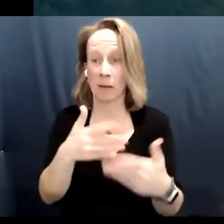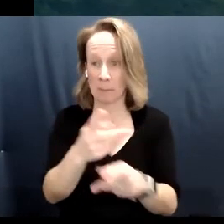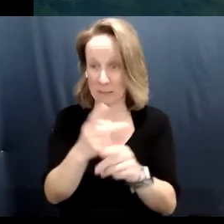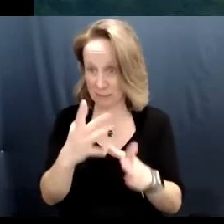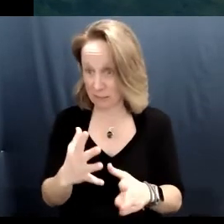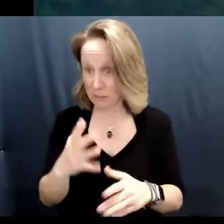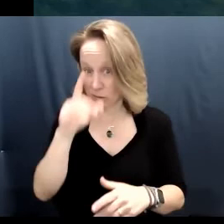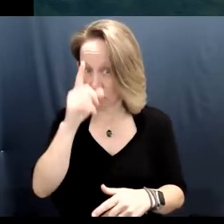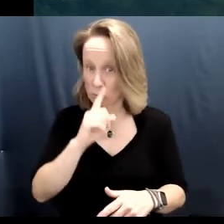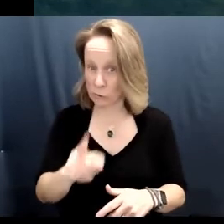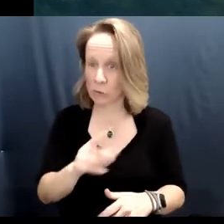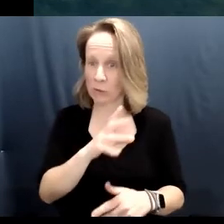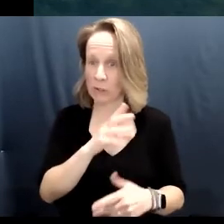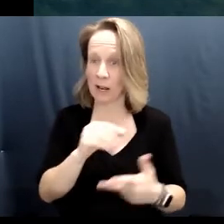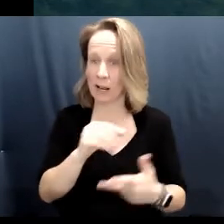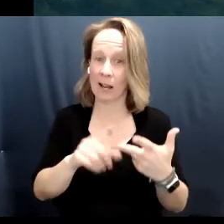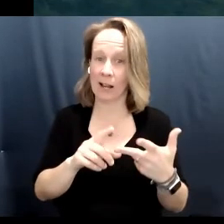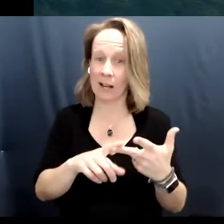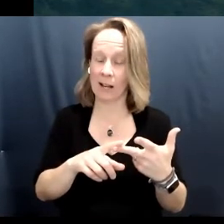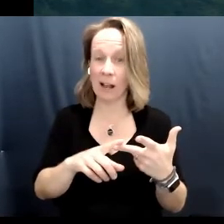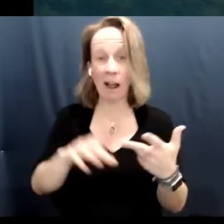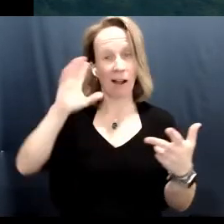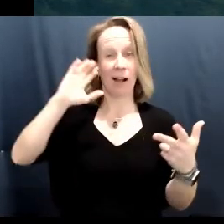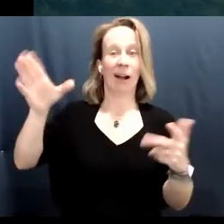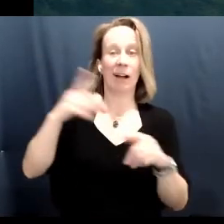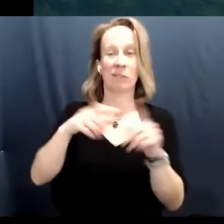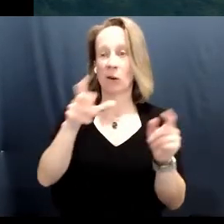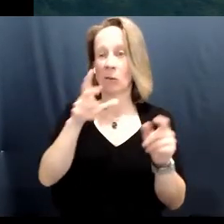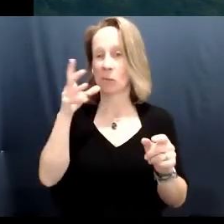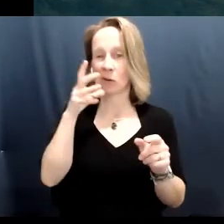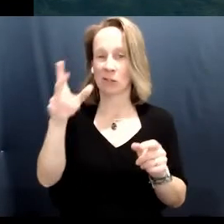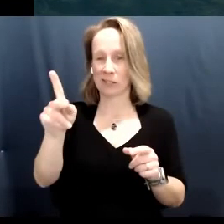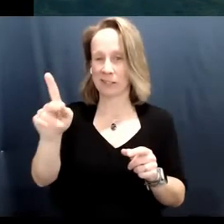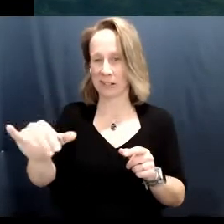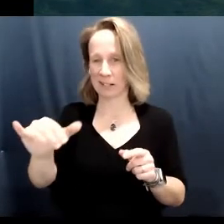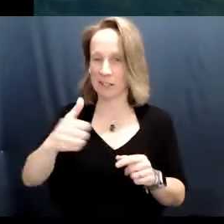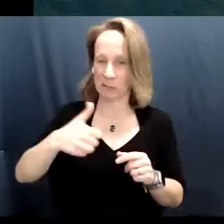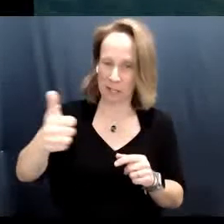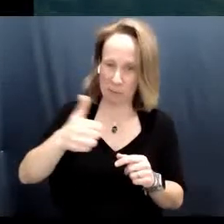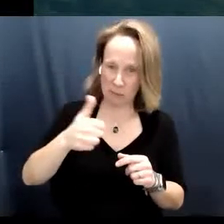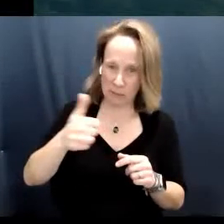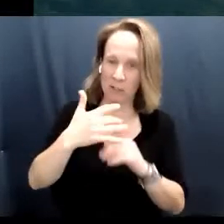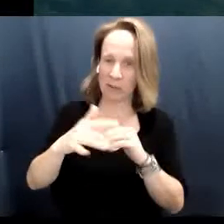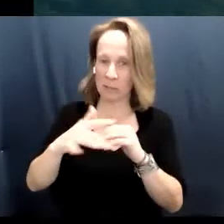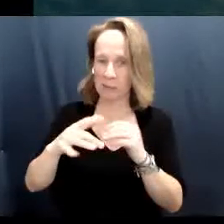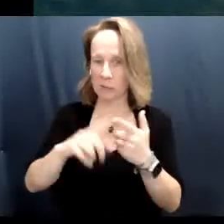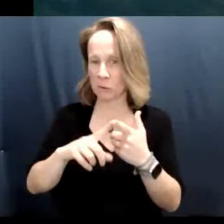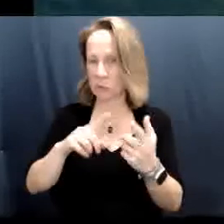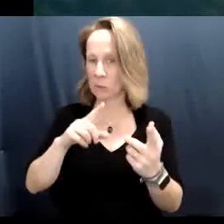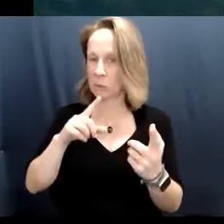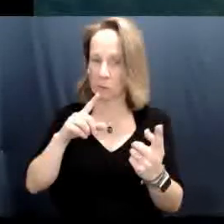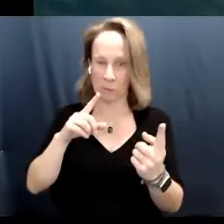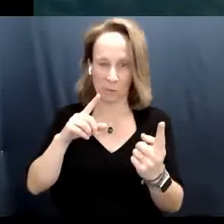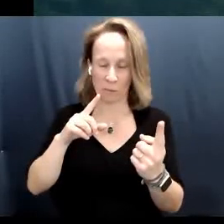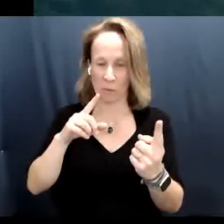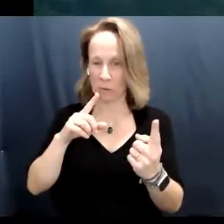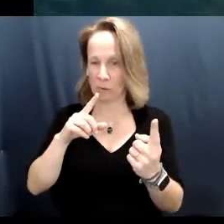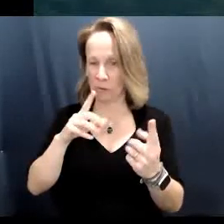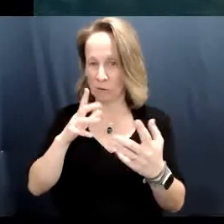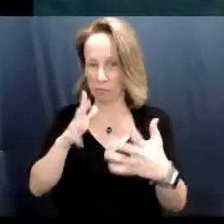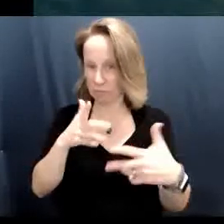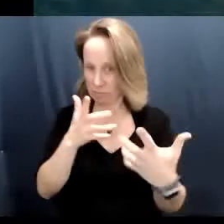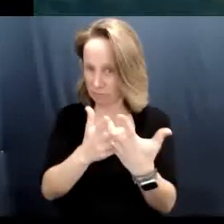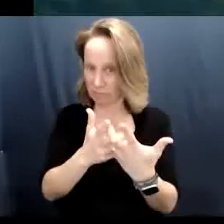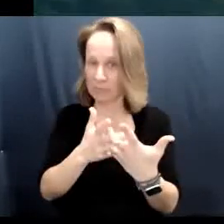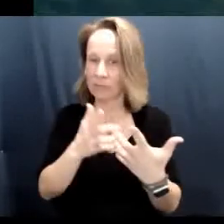In rural Kentucky, oh, hello from Kentucky. Transportation availability to make up the largest issues. Most of the